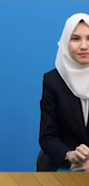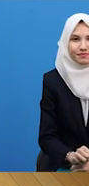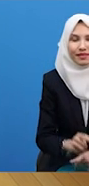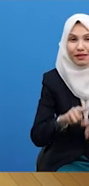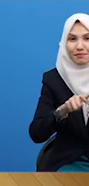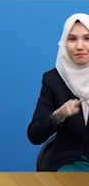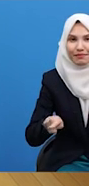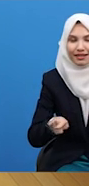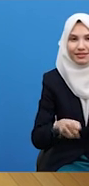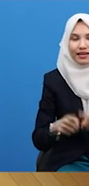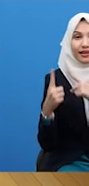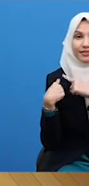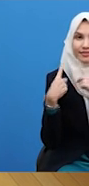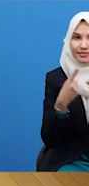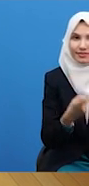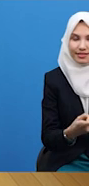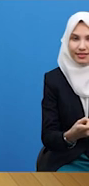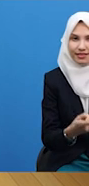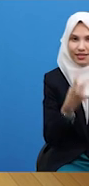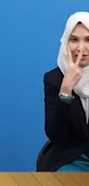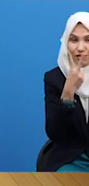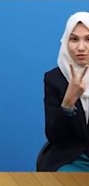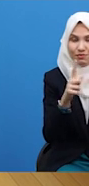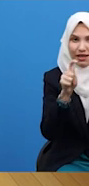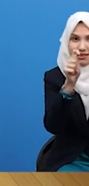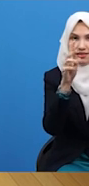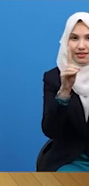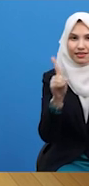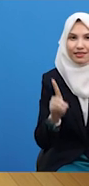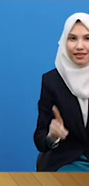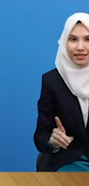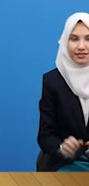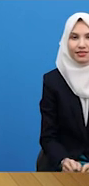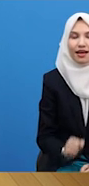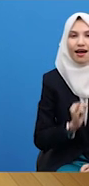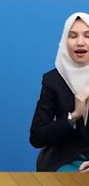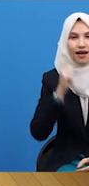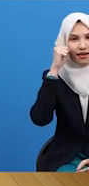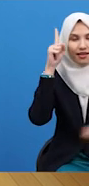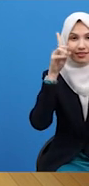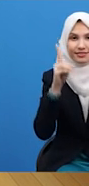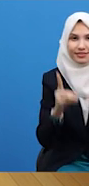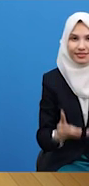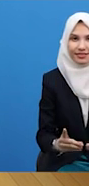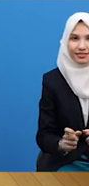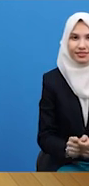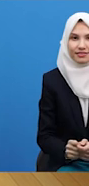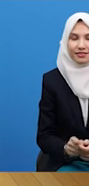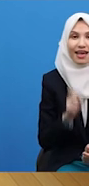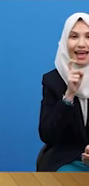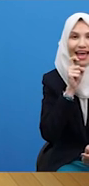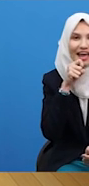But since I have to watch my diet, I have decided to choose the